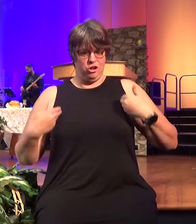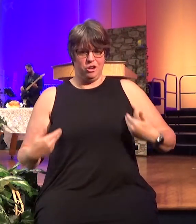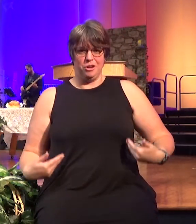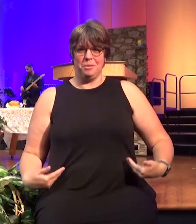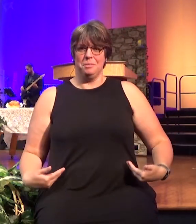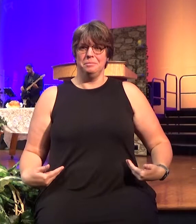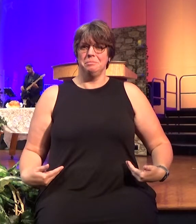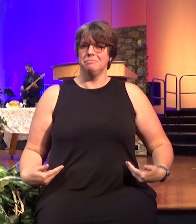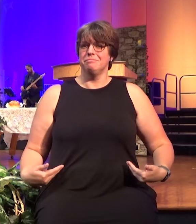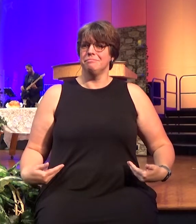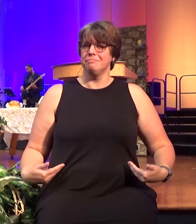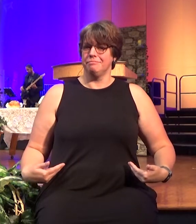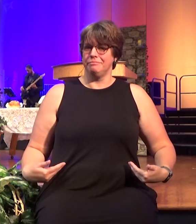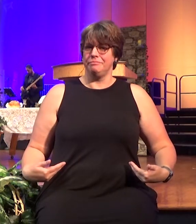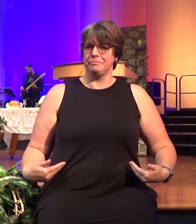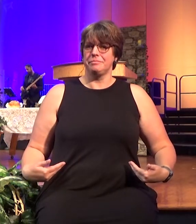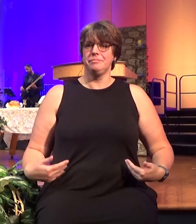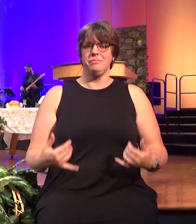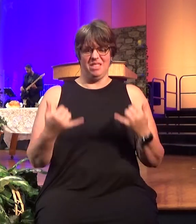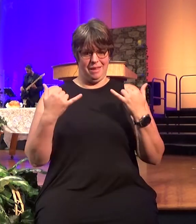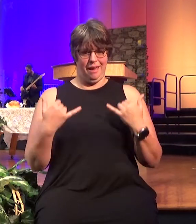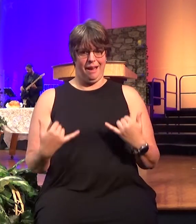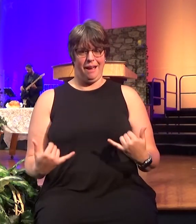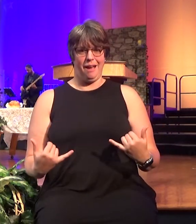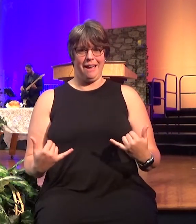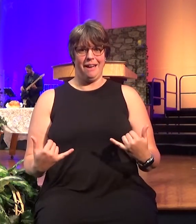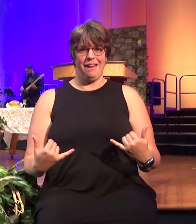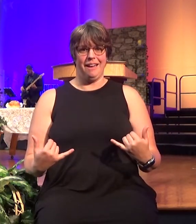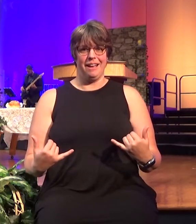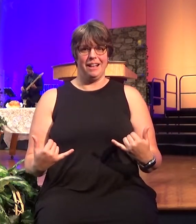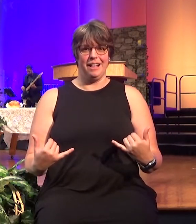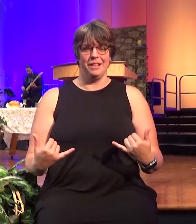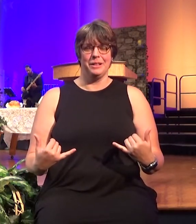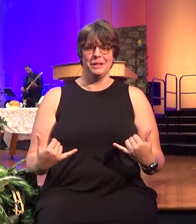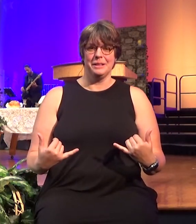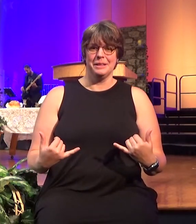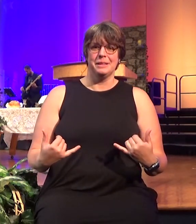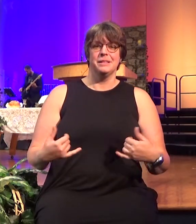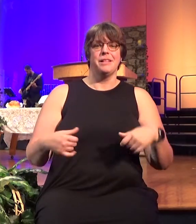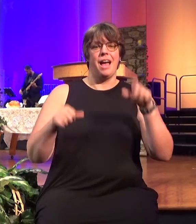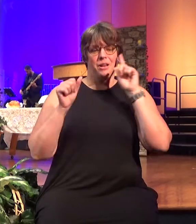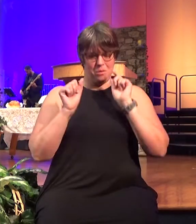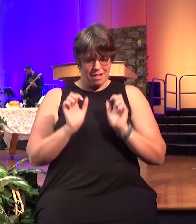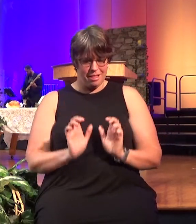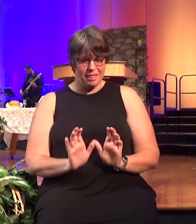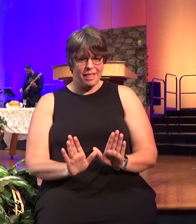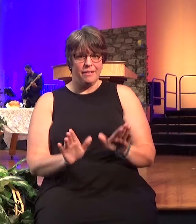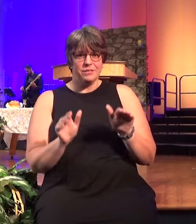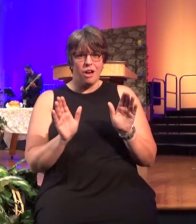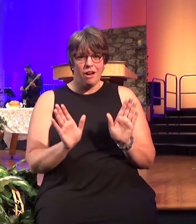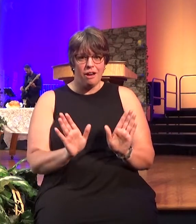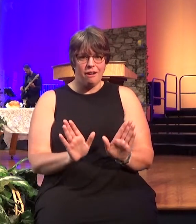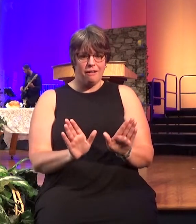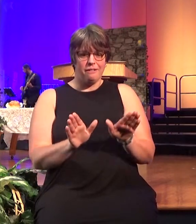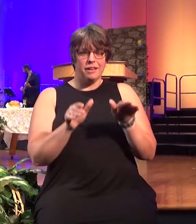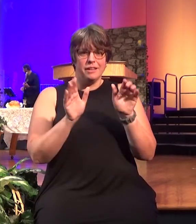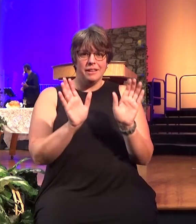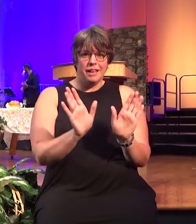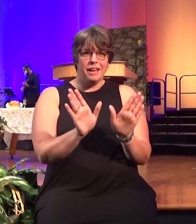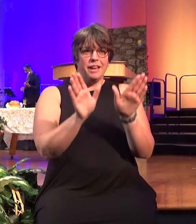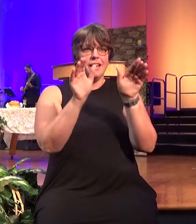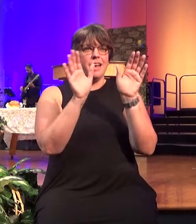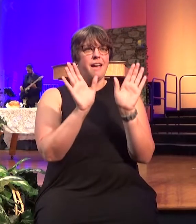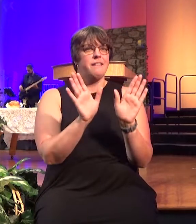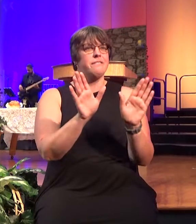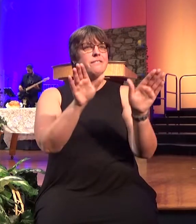And this time I will lift off and